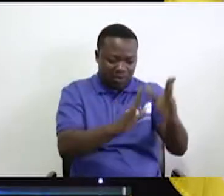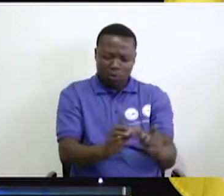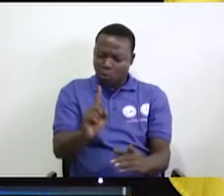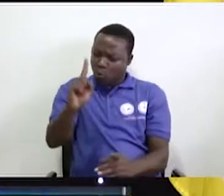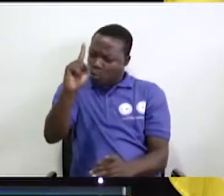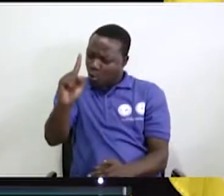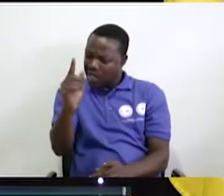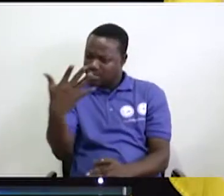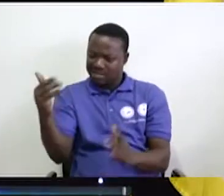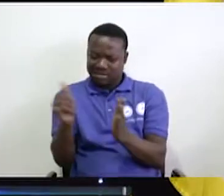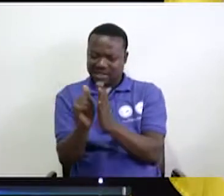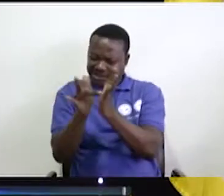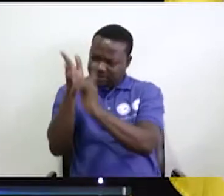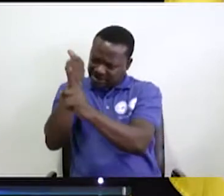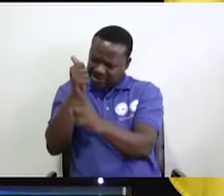disciples was